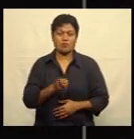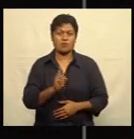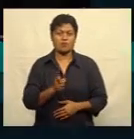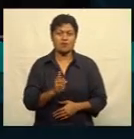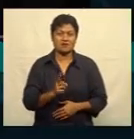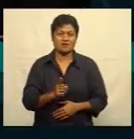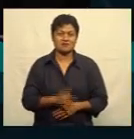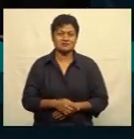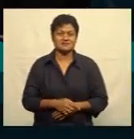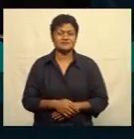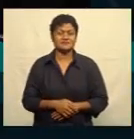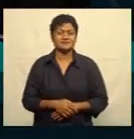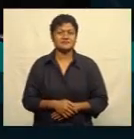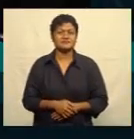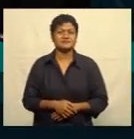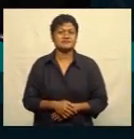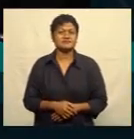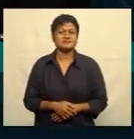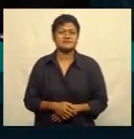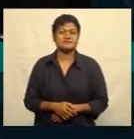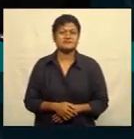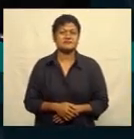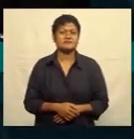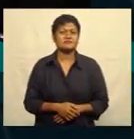join Christina Uluwai.